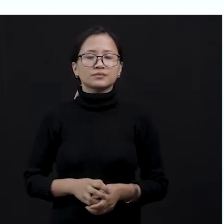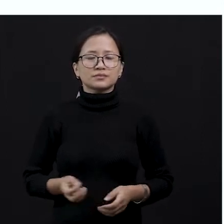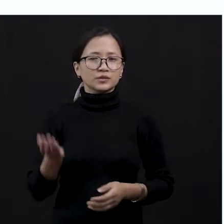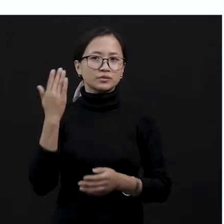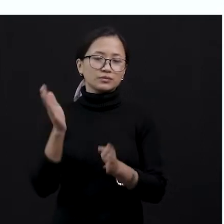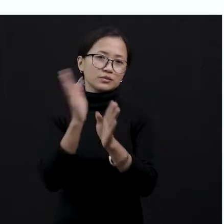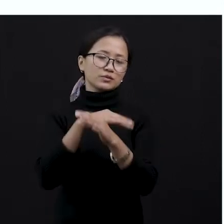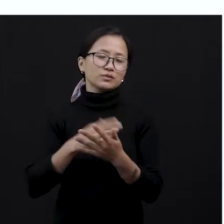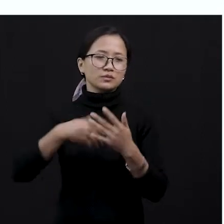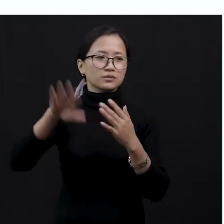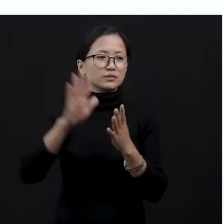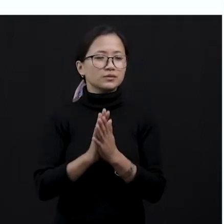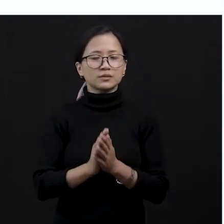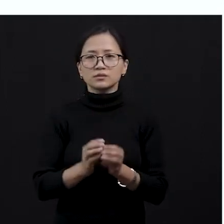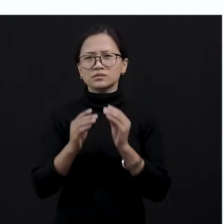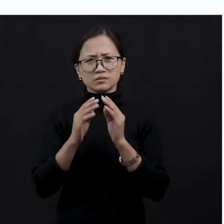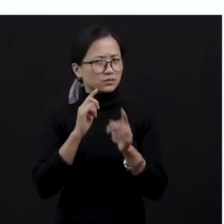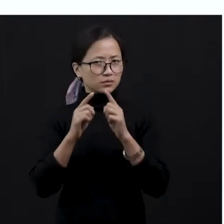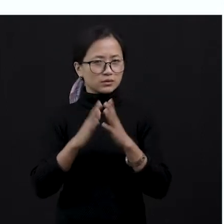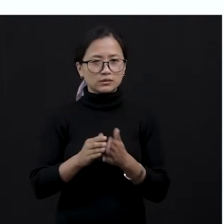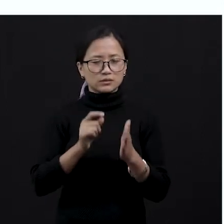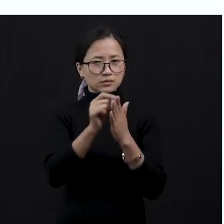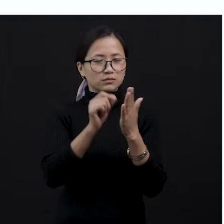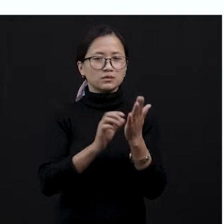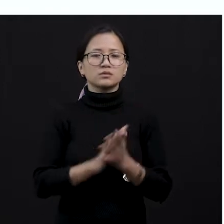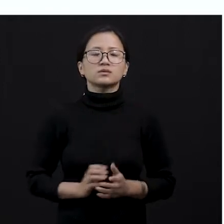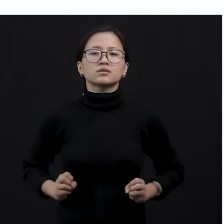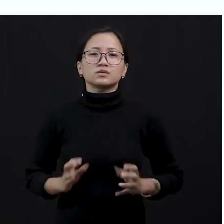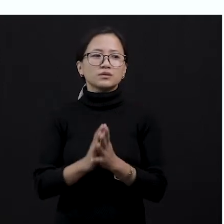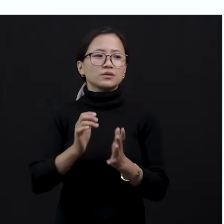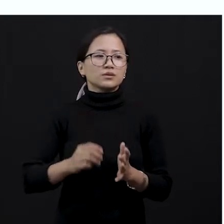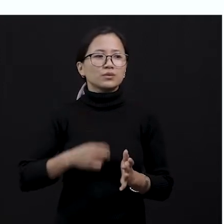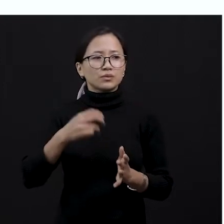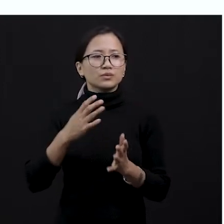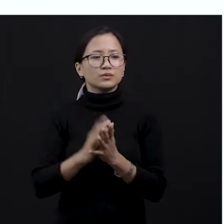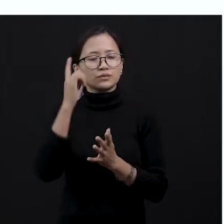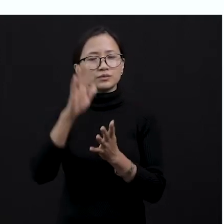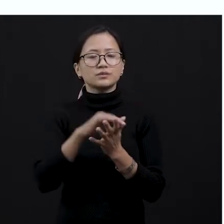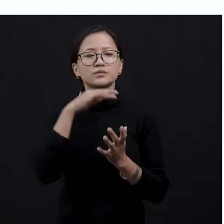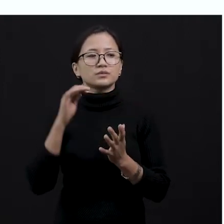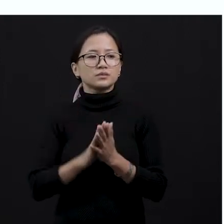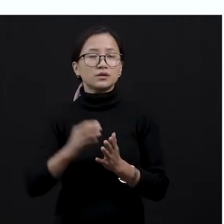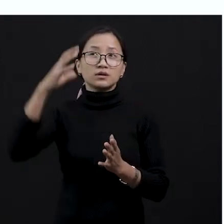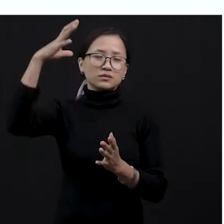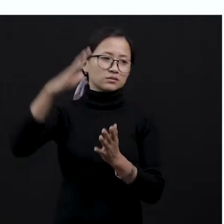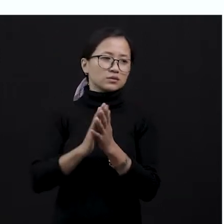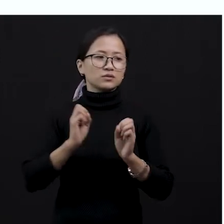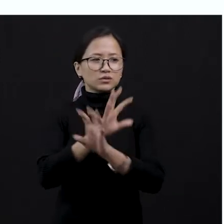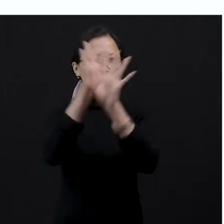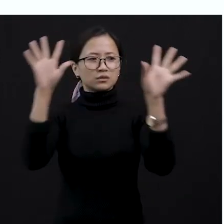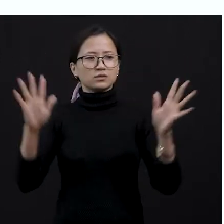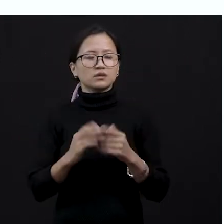we will all read together, okay, from the starting. Wish for a rainbow. Sun